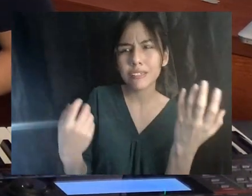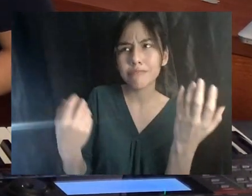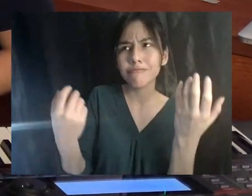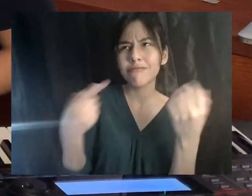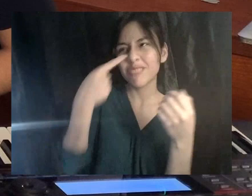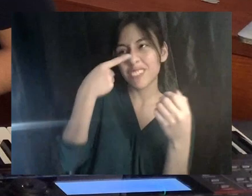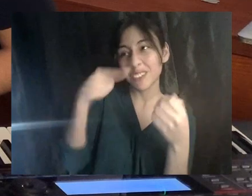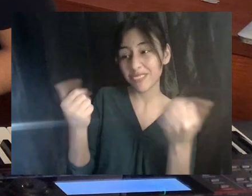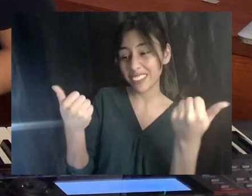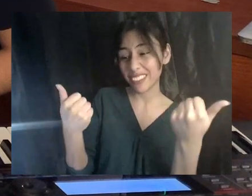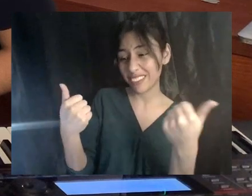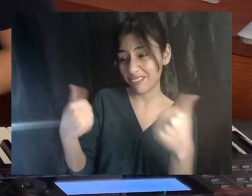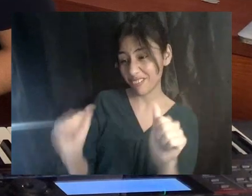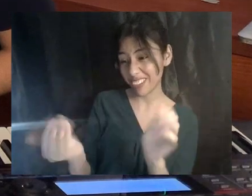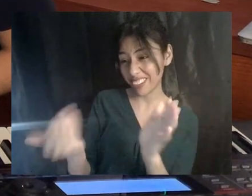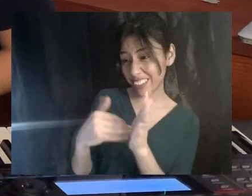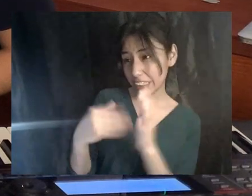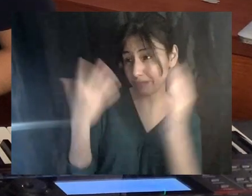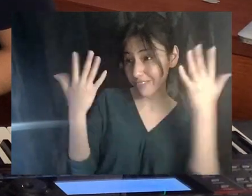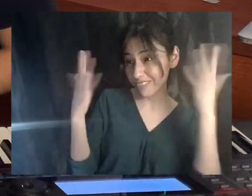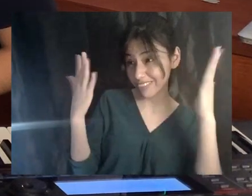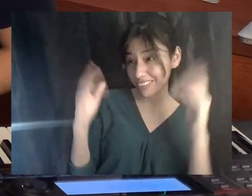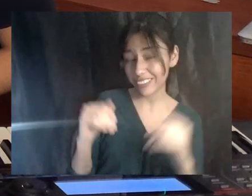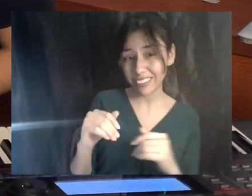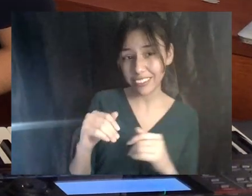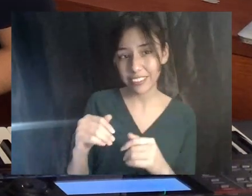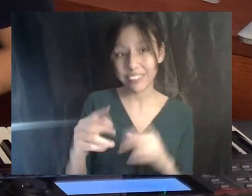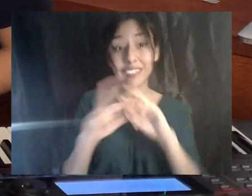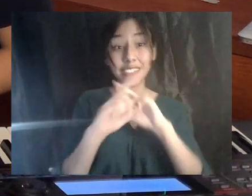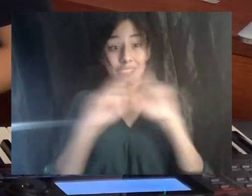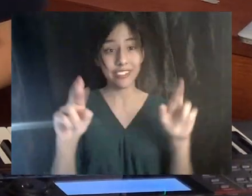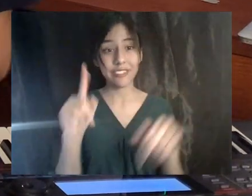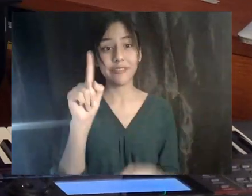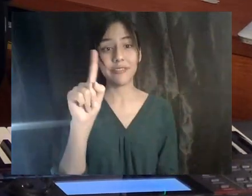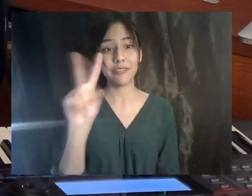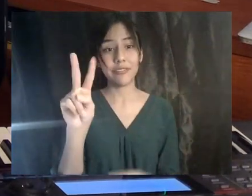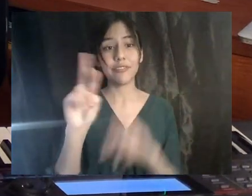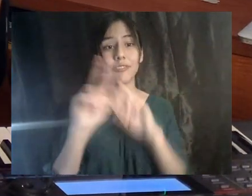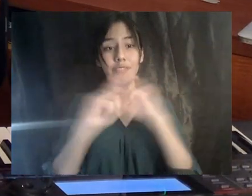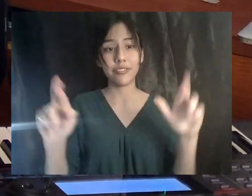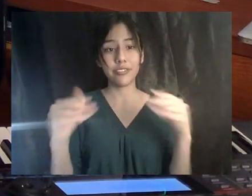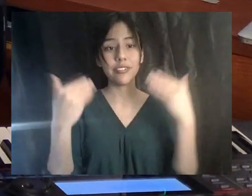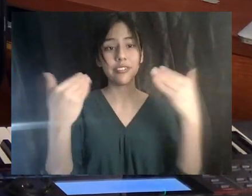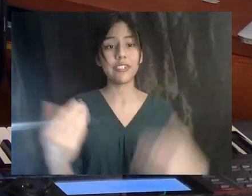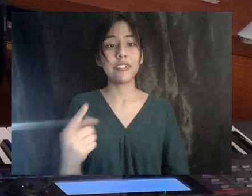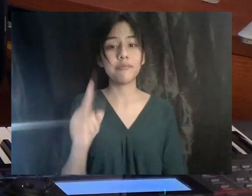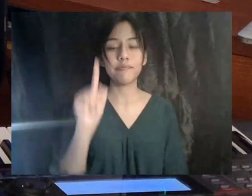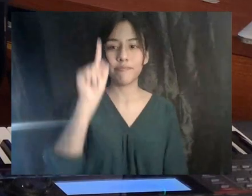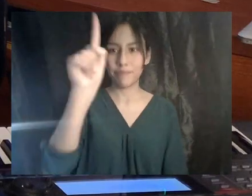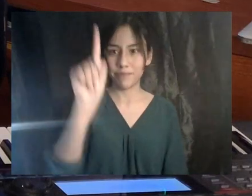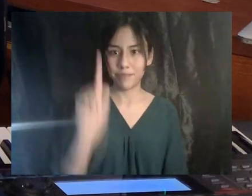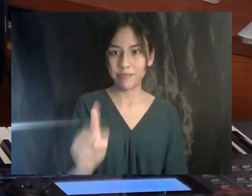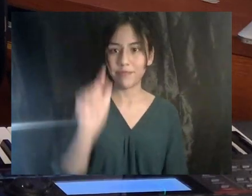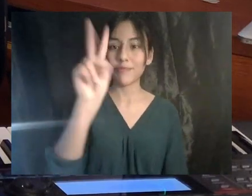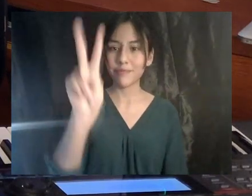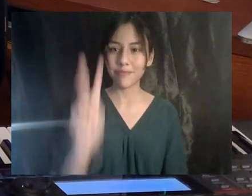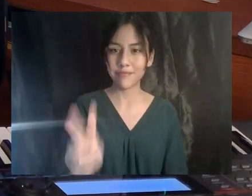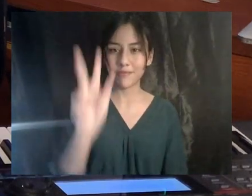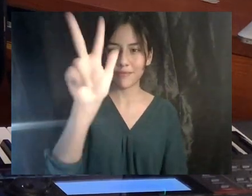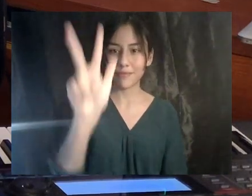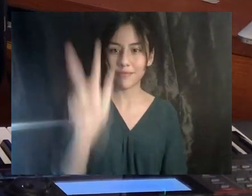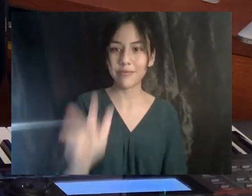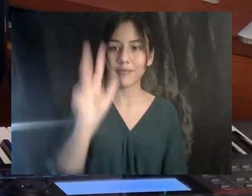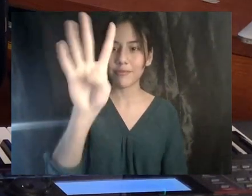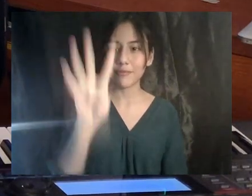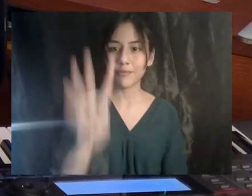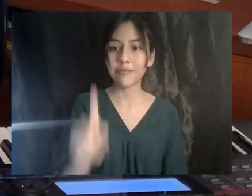try it one more time, clapping? Ready? 1, 2, ready, go. 1 and